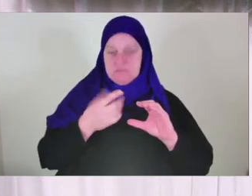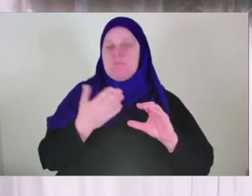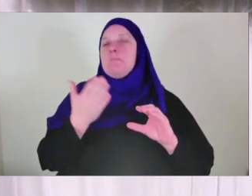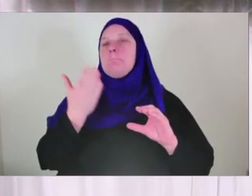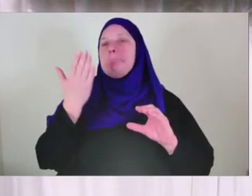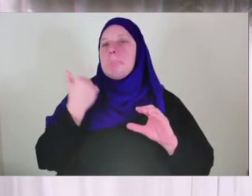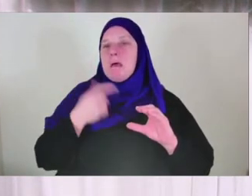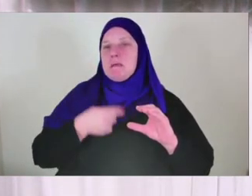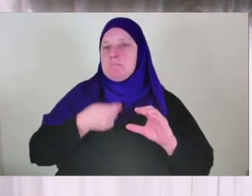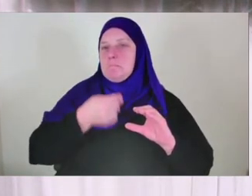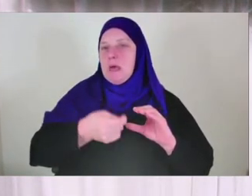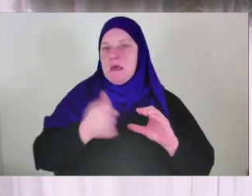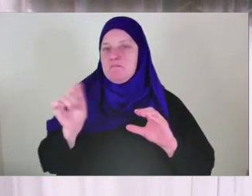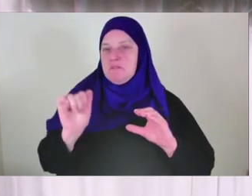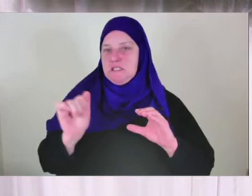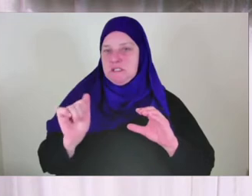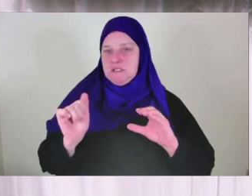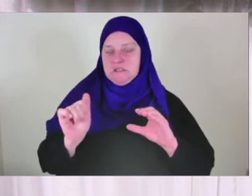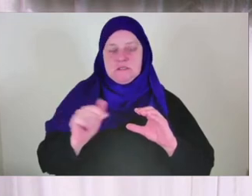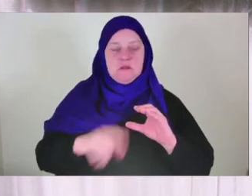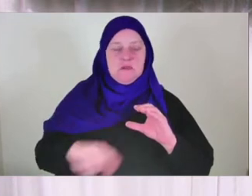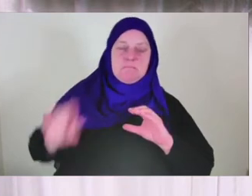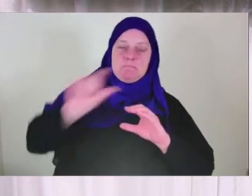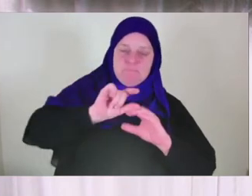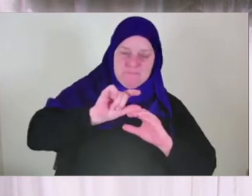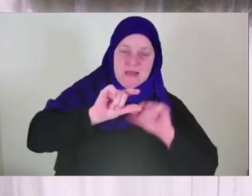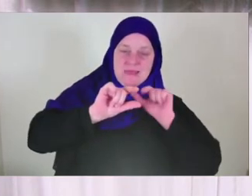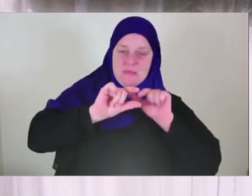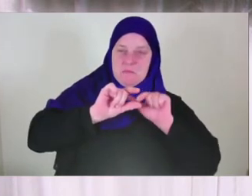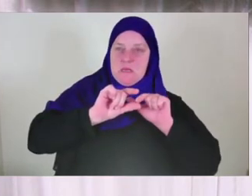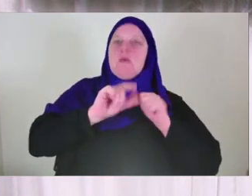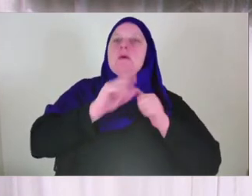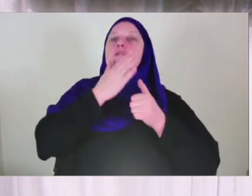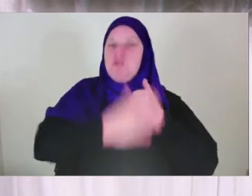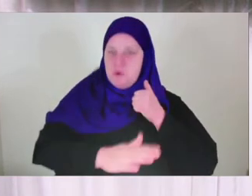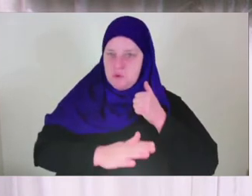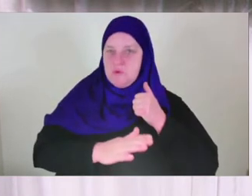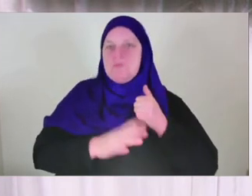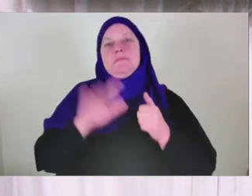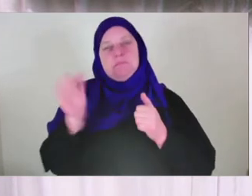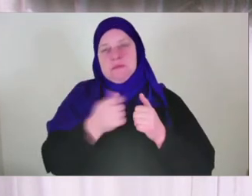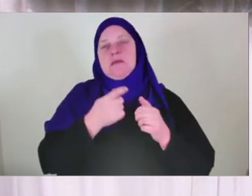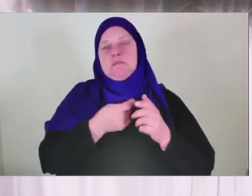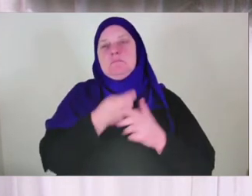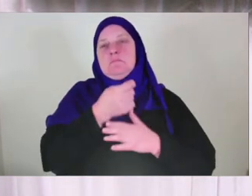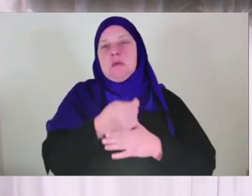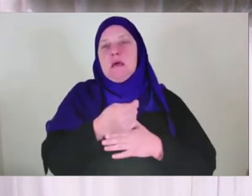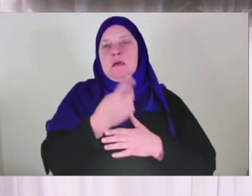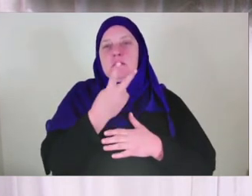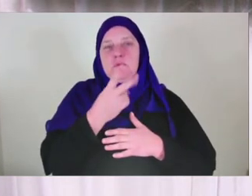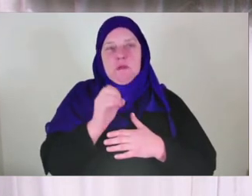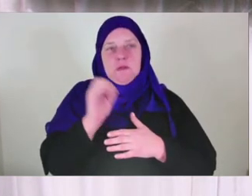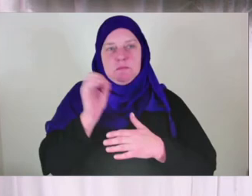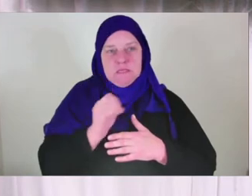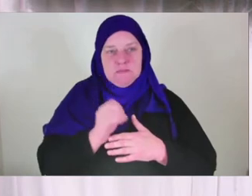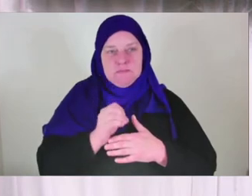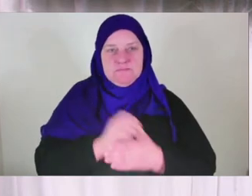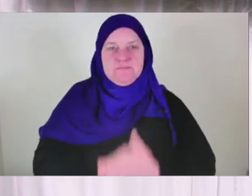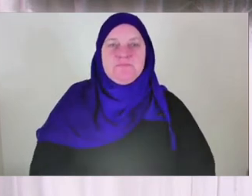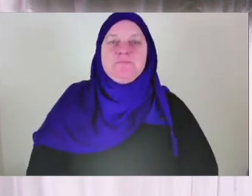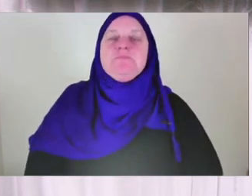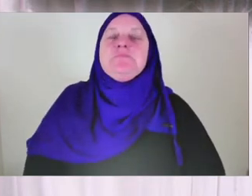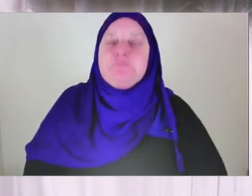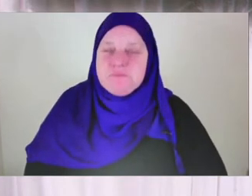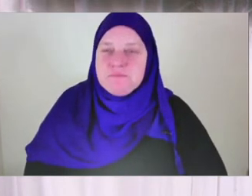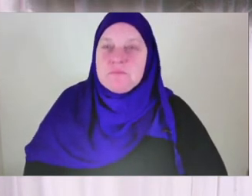it further or help clarify it for you. Sheikh, this is an interesting one. I might go to Sheikh Muhammad on this one,